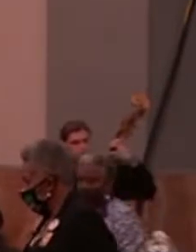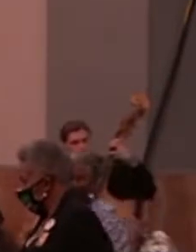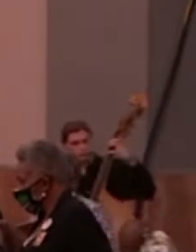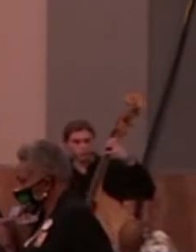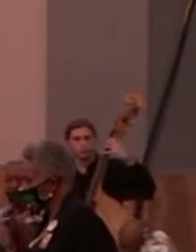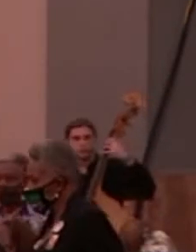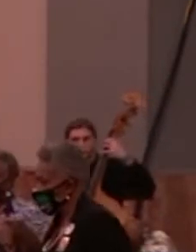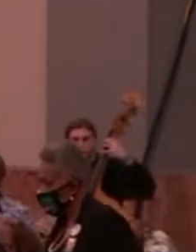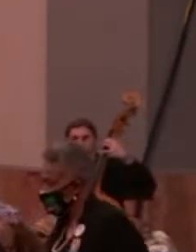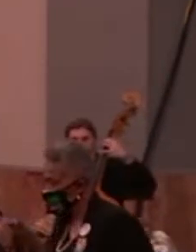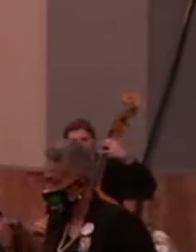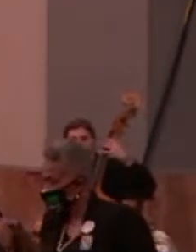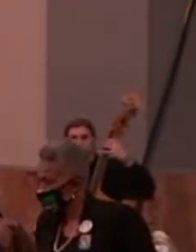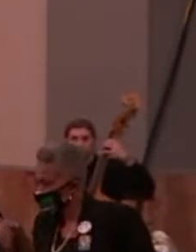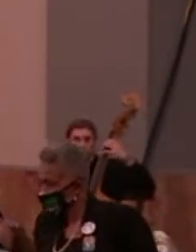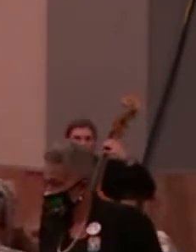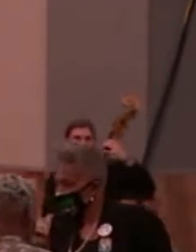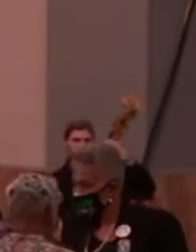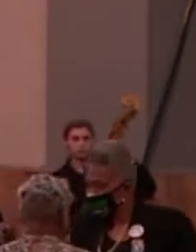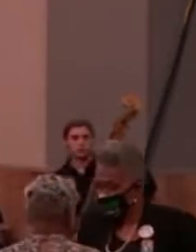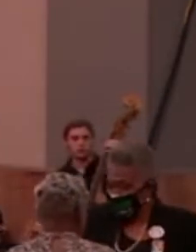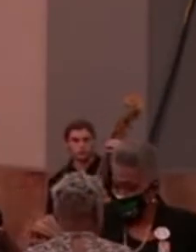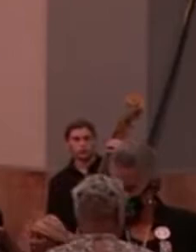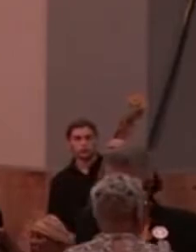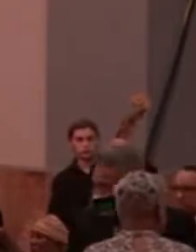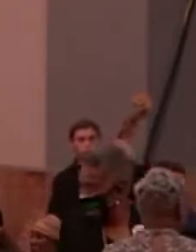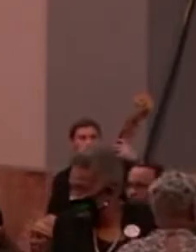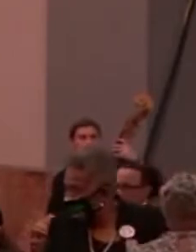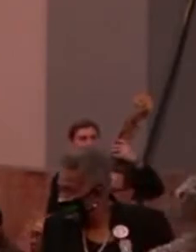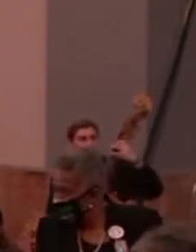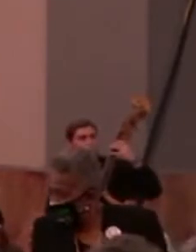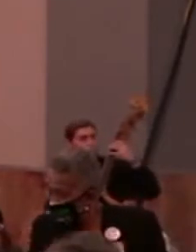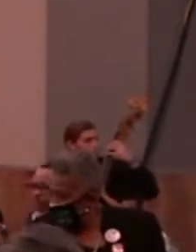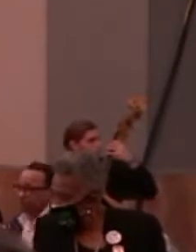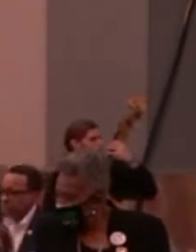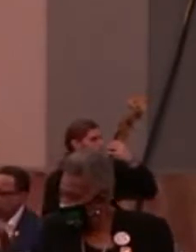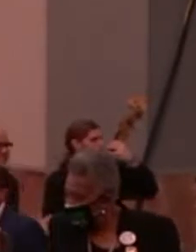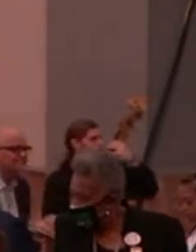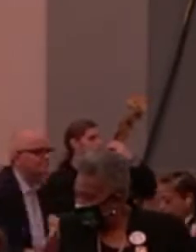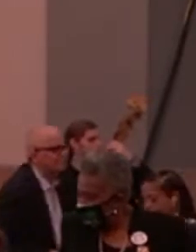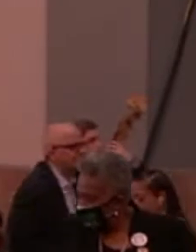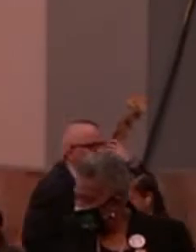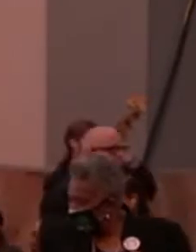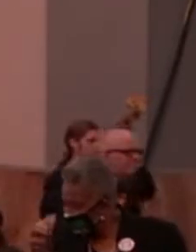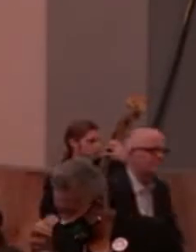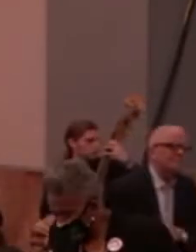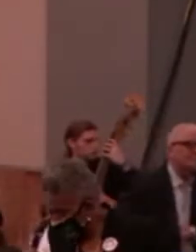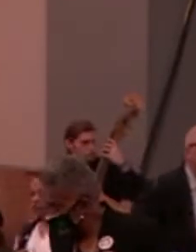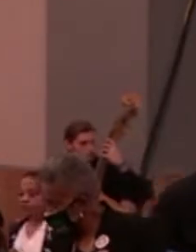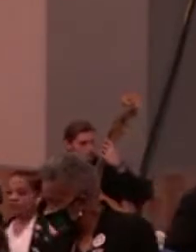you're making, the neighbors want to know why I'm always shaking, just like a fever.